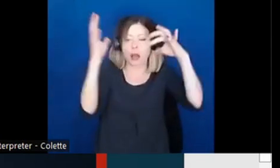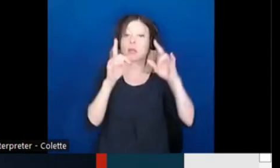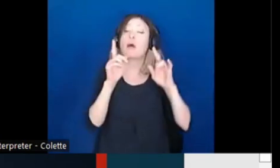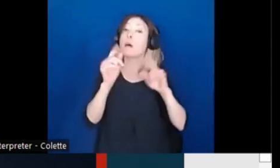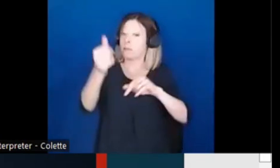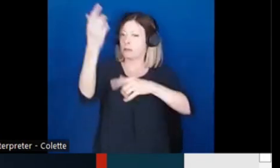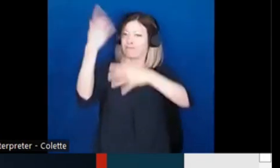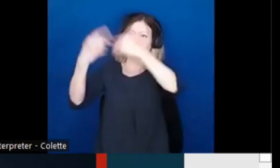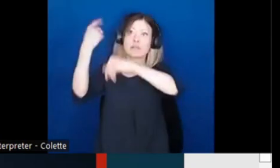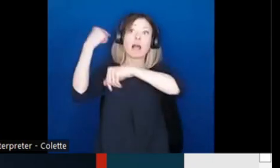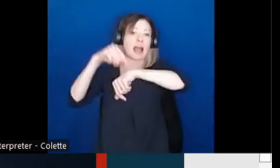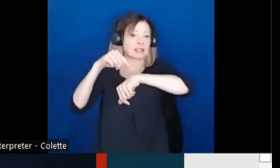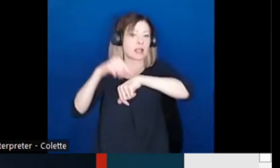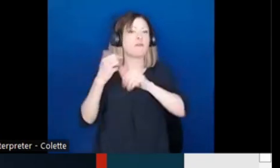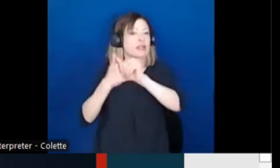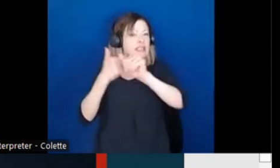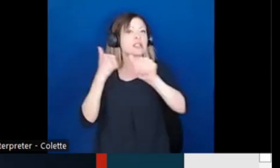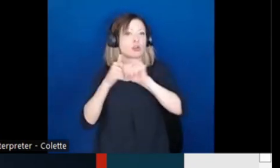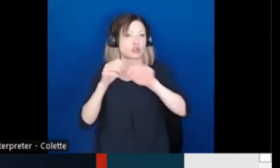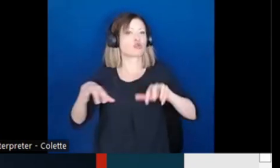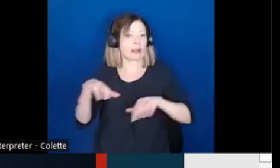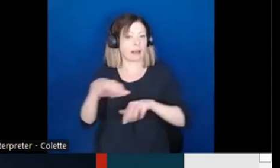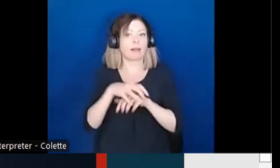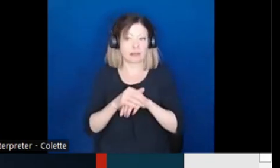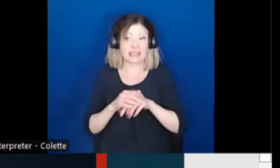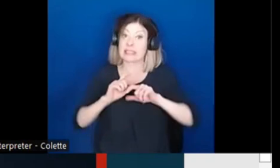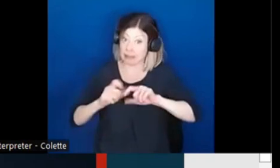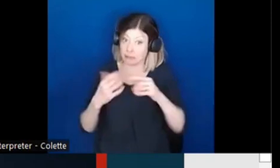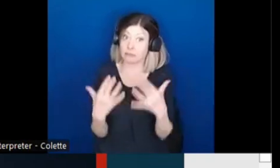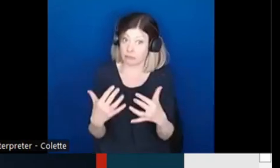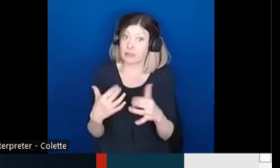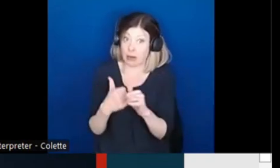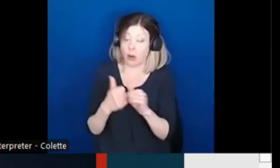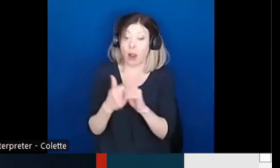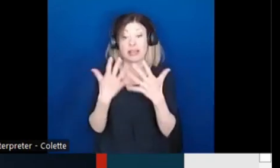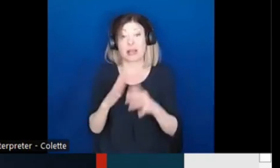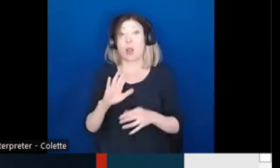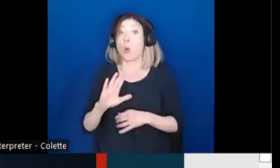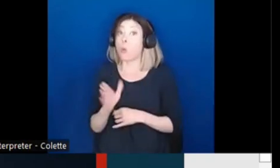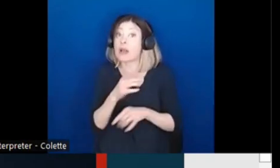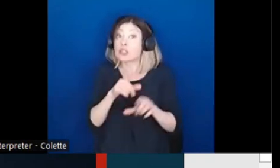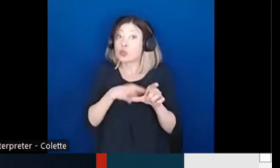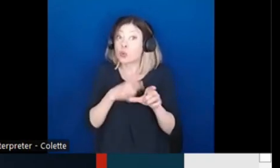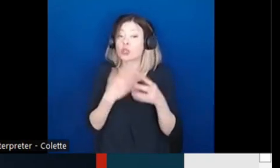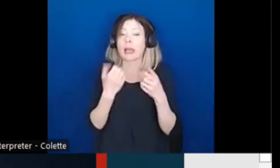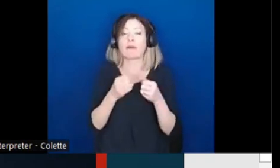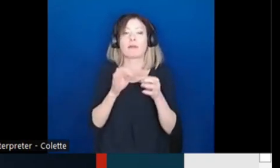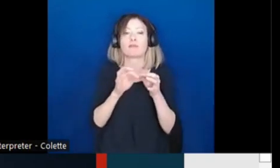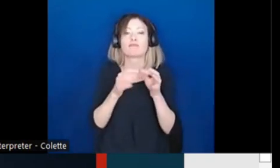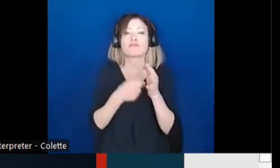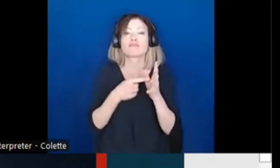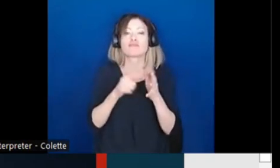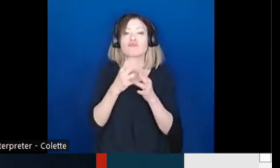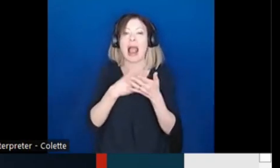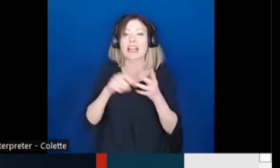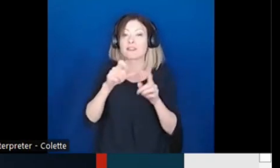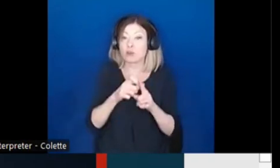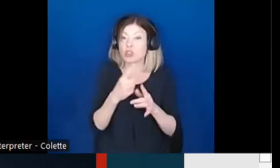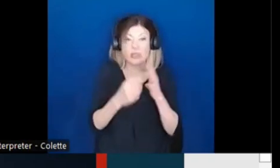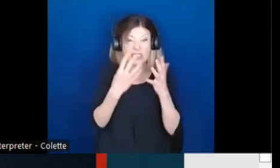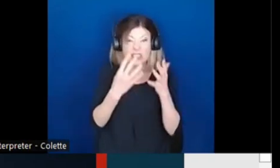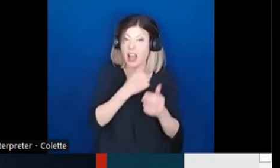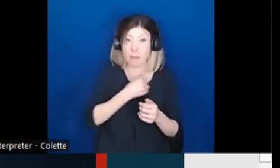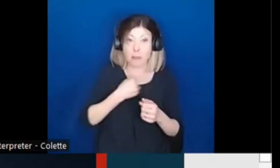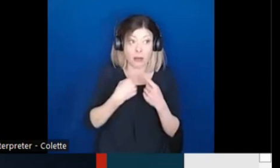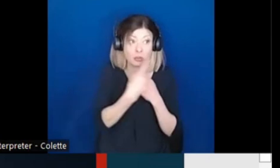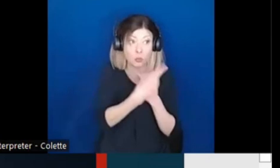Brontes' day. I mean, apart from the fact in West Yorkshire, we've got Bradford, which is only 9 miles from here, Leeds, Halifax,